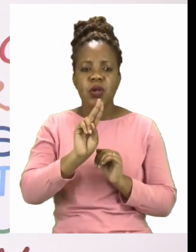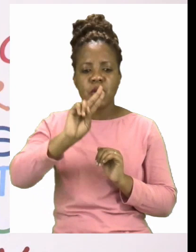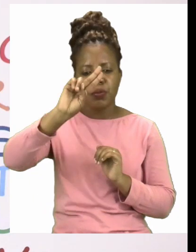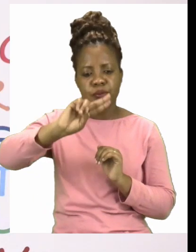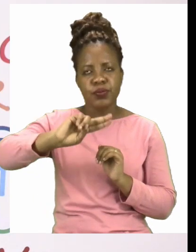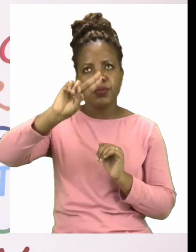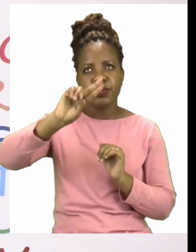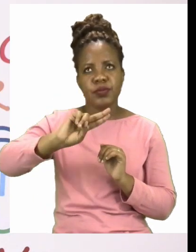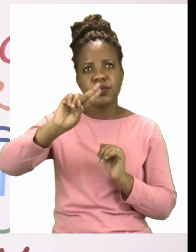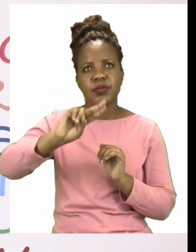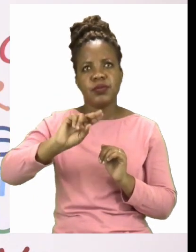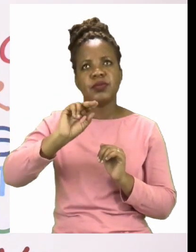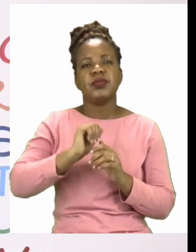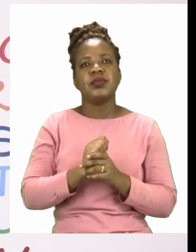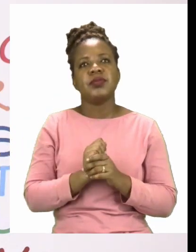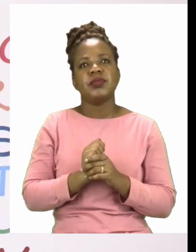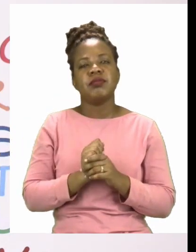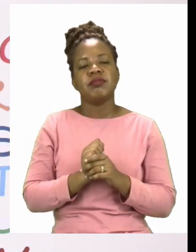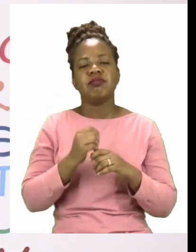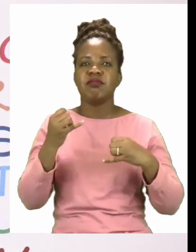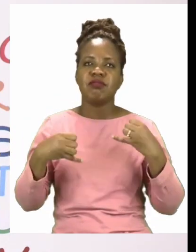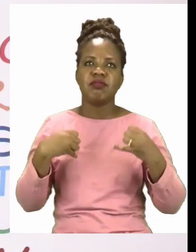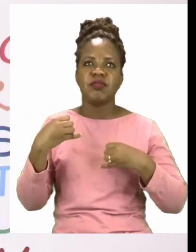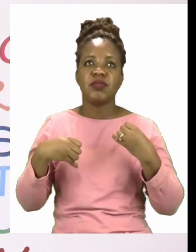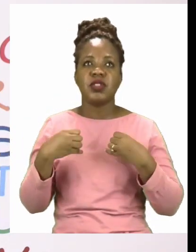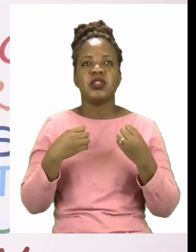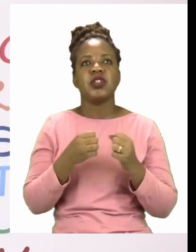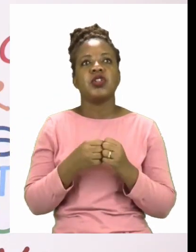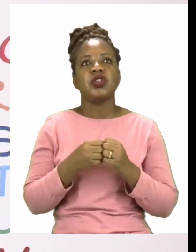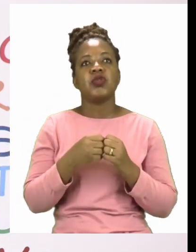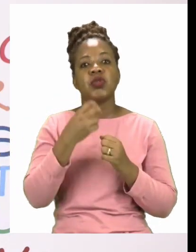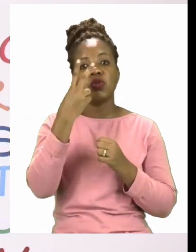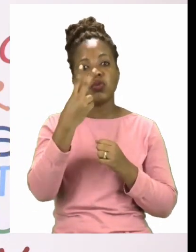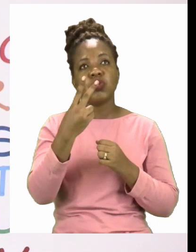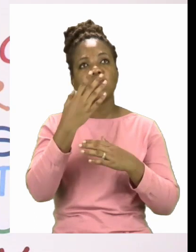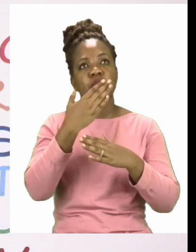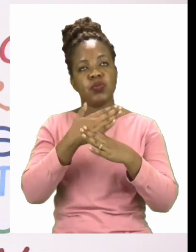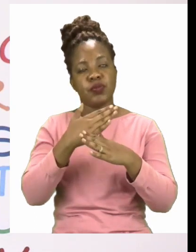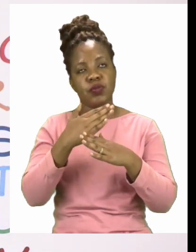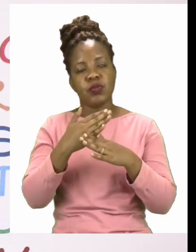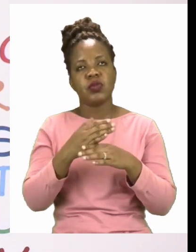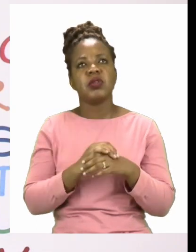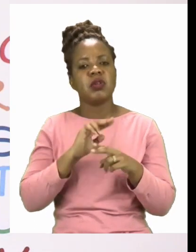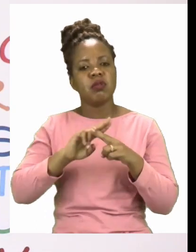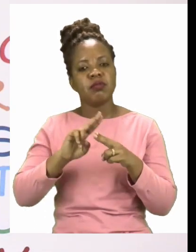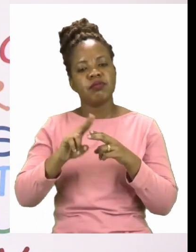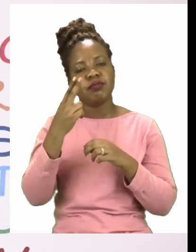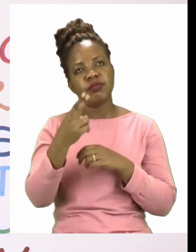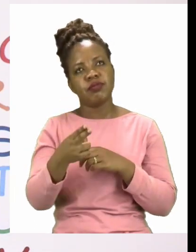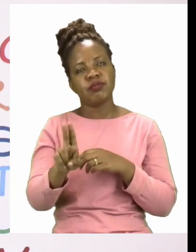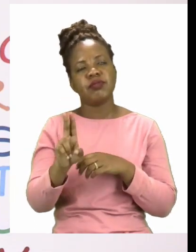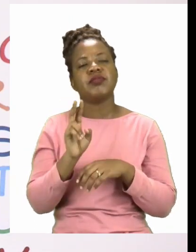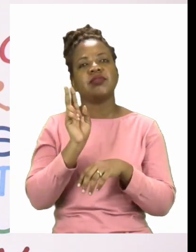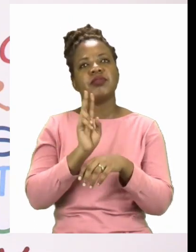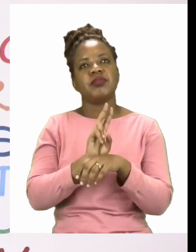down. Have fun with both exercises. Take your time for both exercises, and I will see you soon